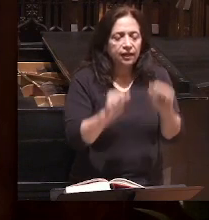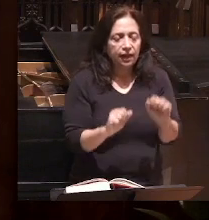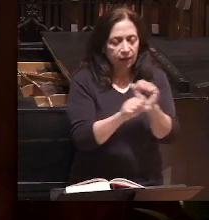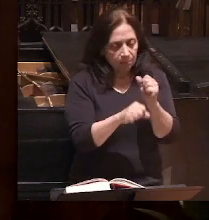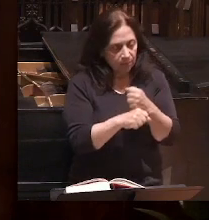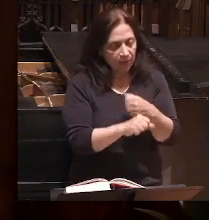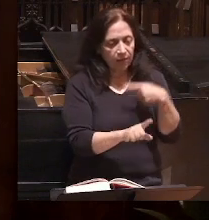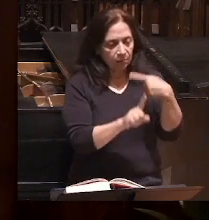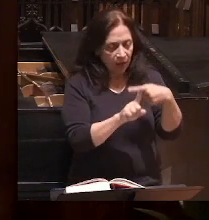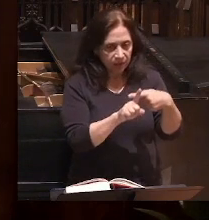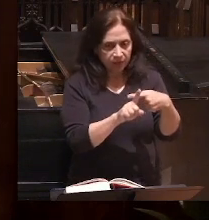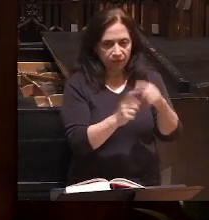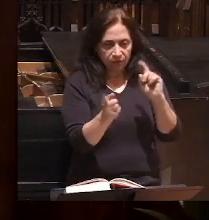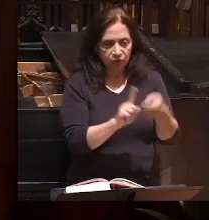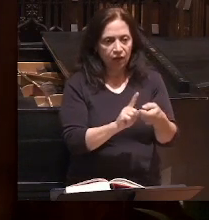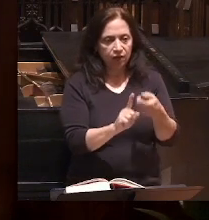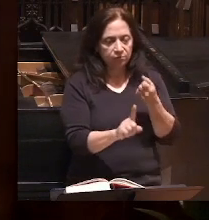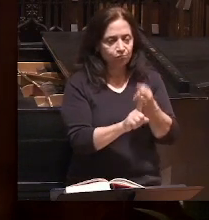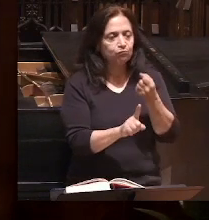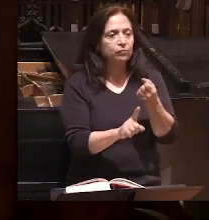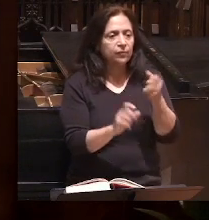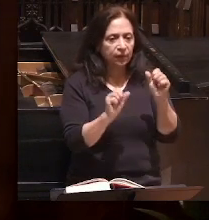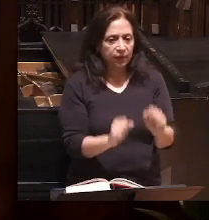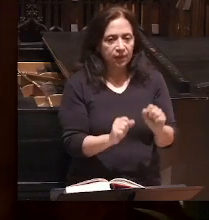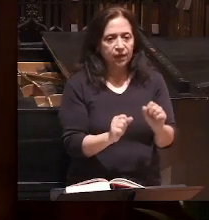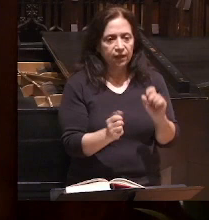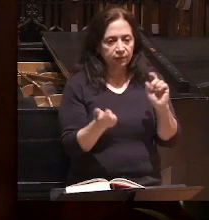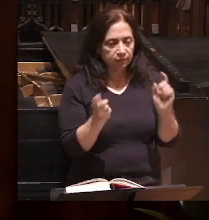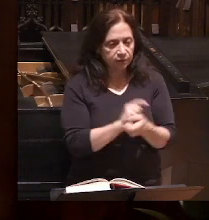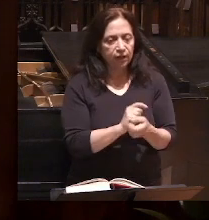positive change that can redeem the earth.